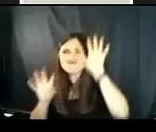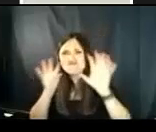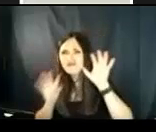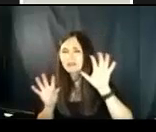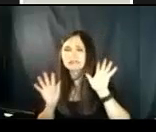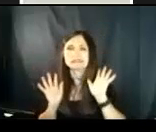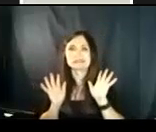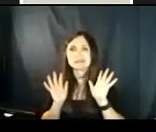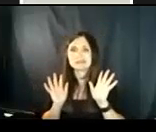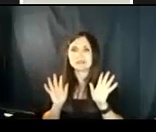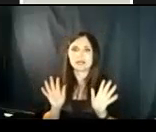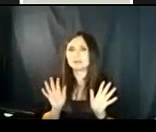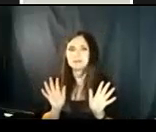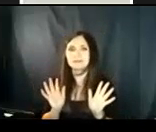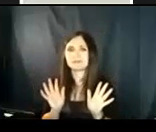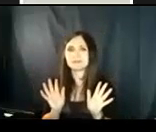there.